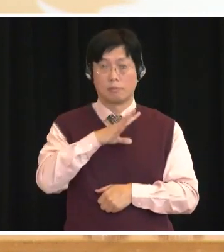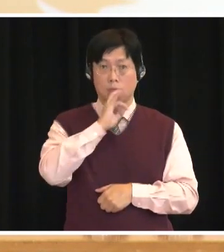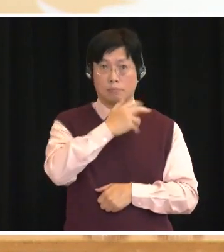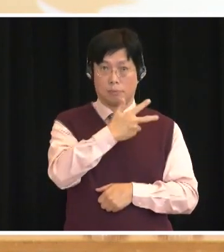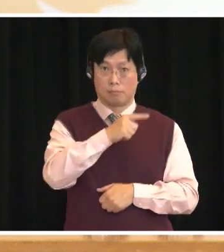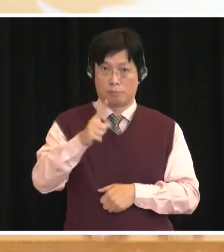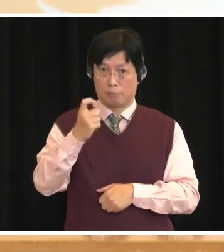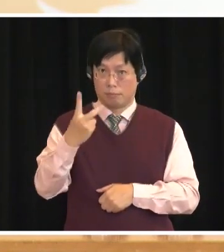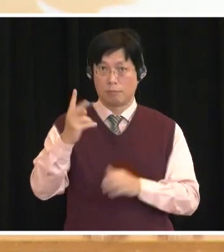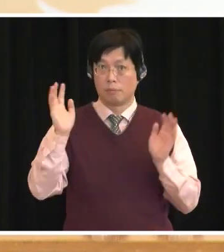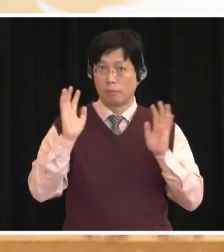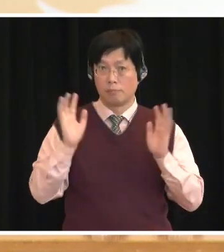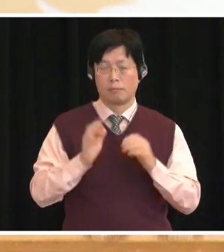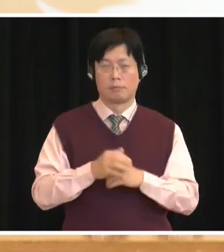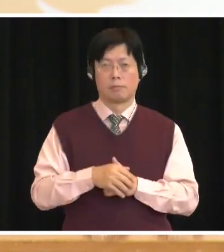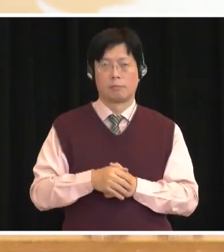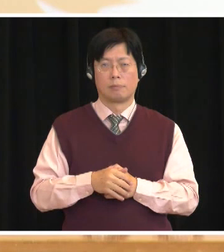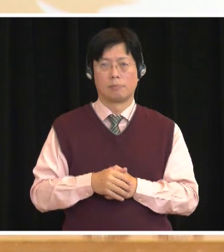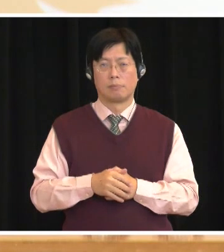trial.